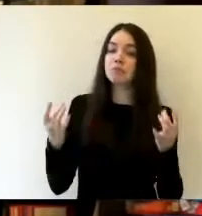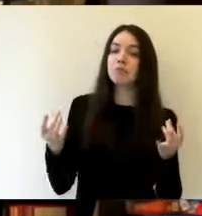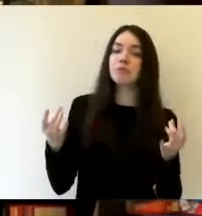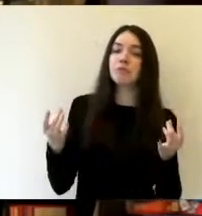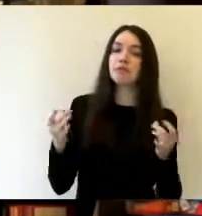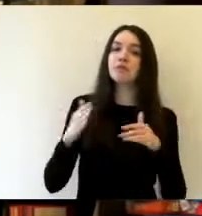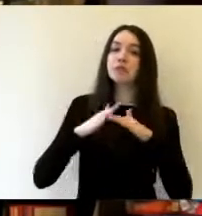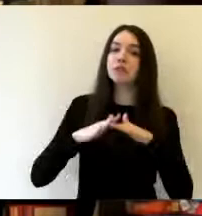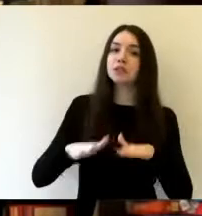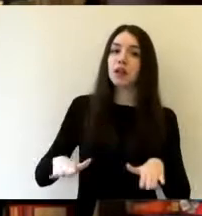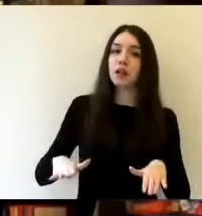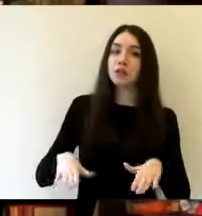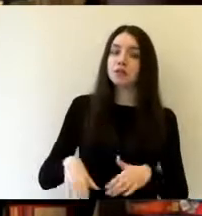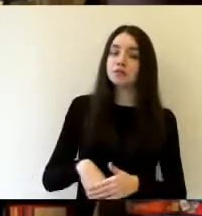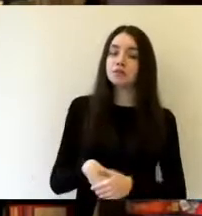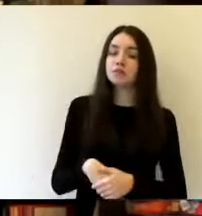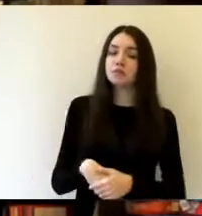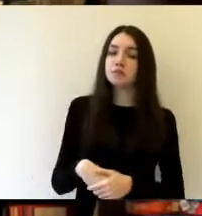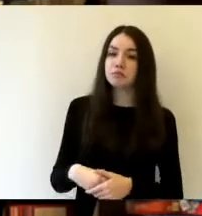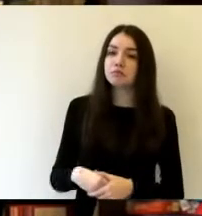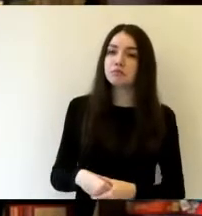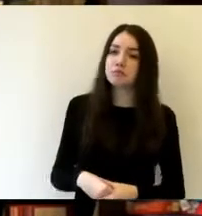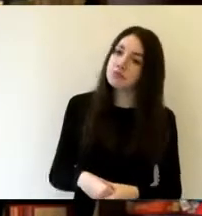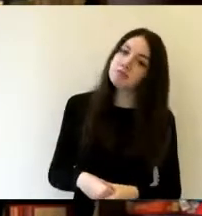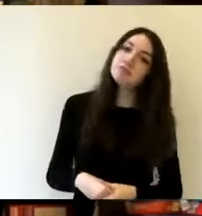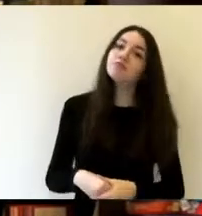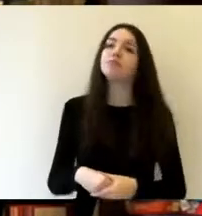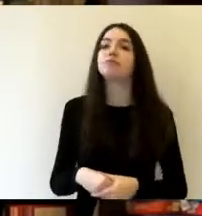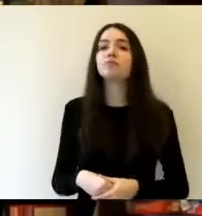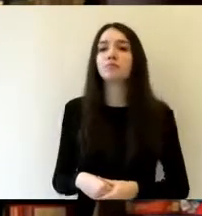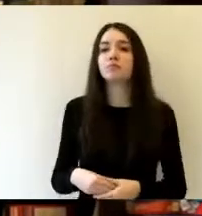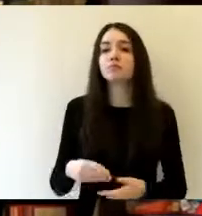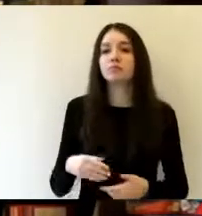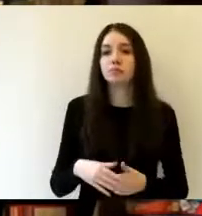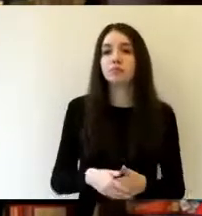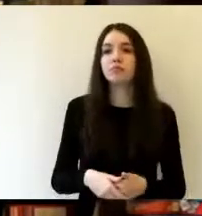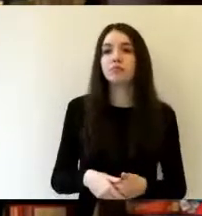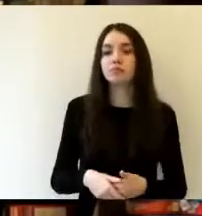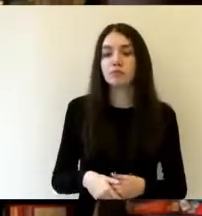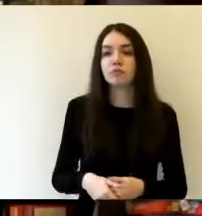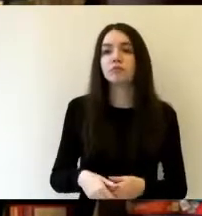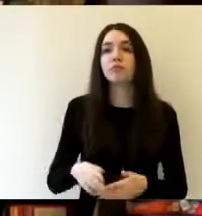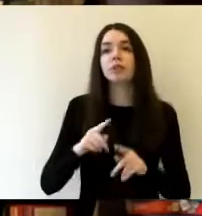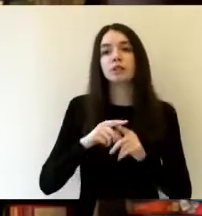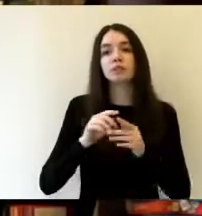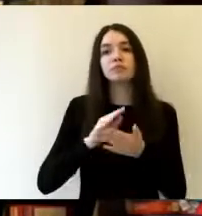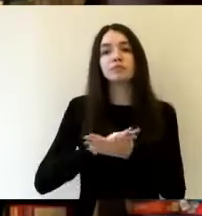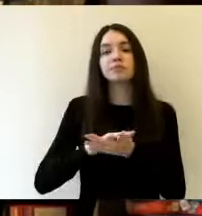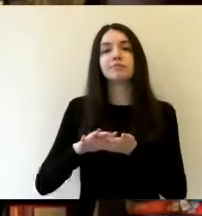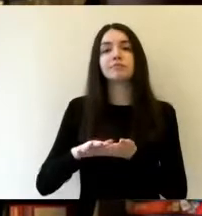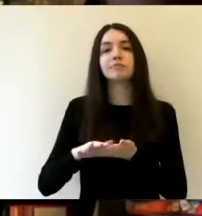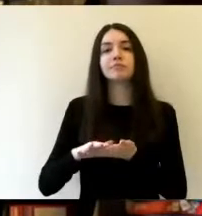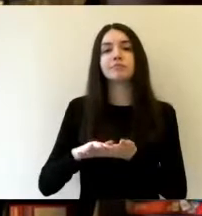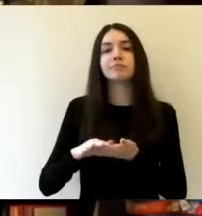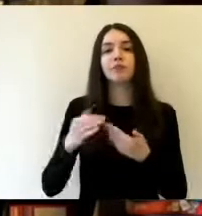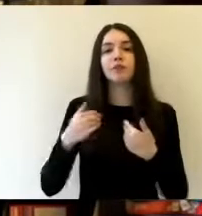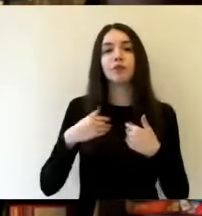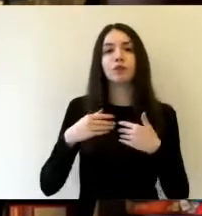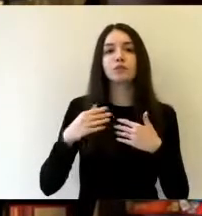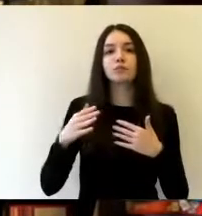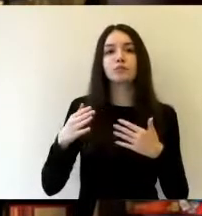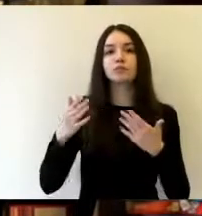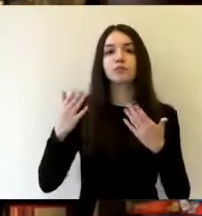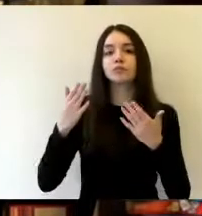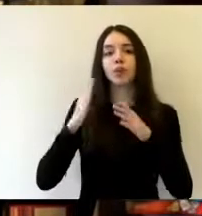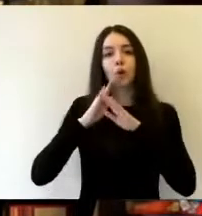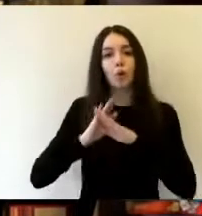from most of the work that I do. Which, so I've got a lot of, you know, excellent ear protection for those things. But it's nice to be able to sit, you know, quietly and do something as